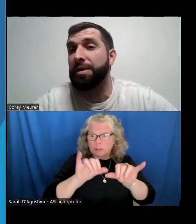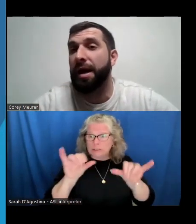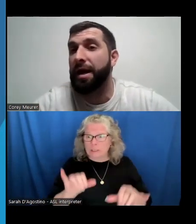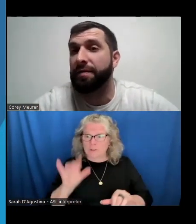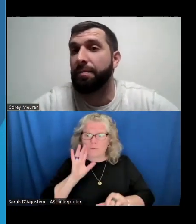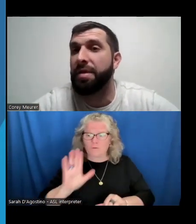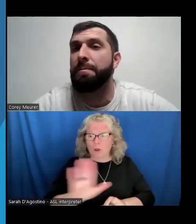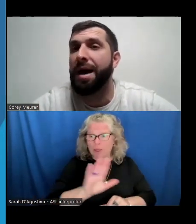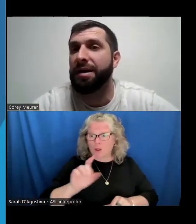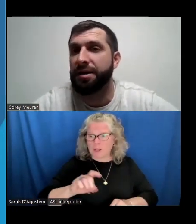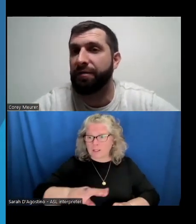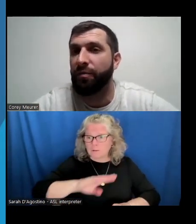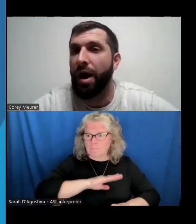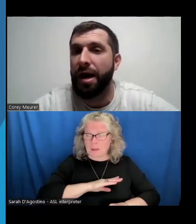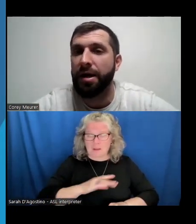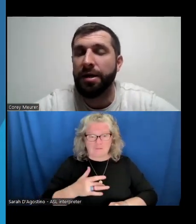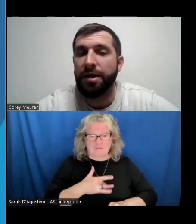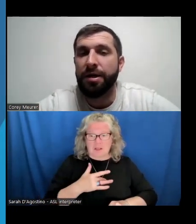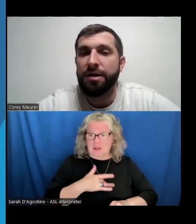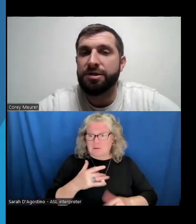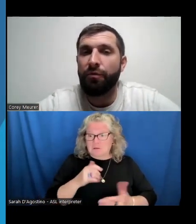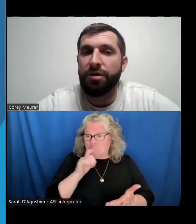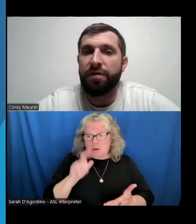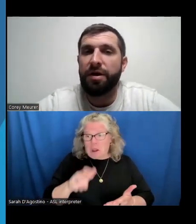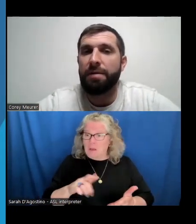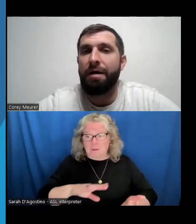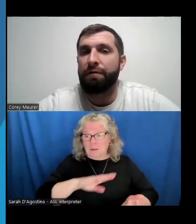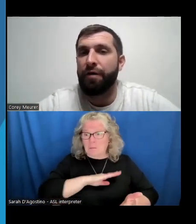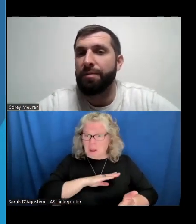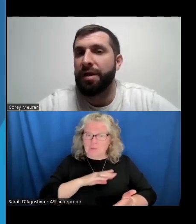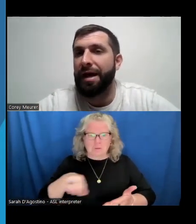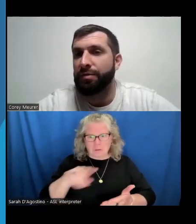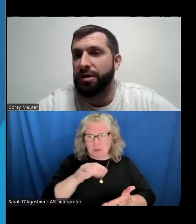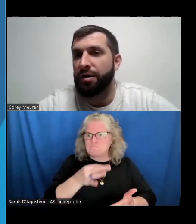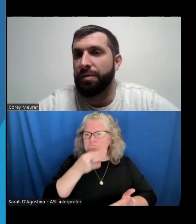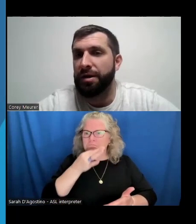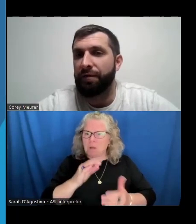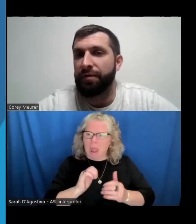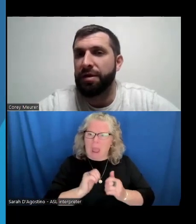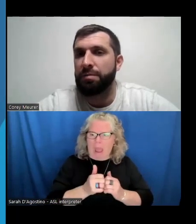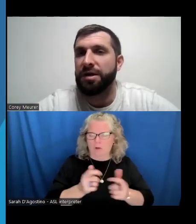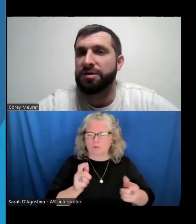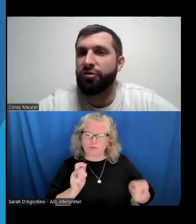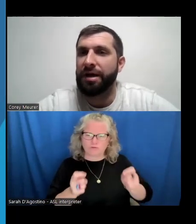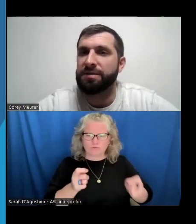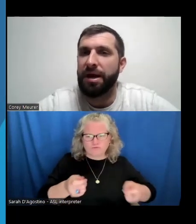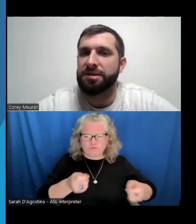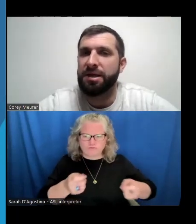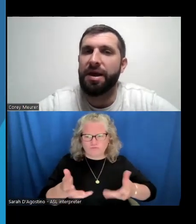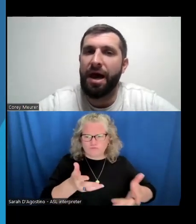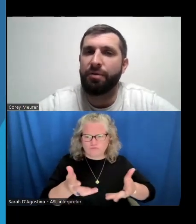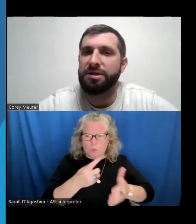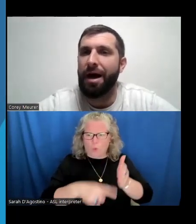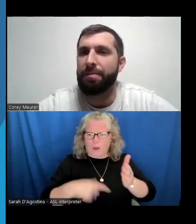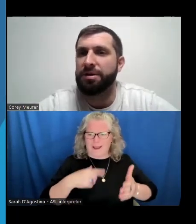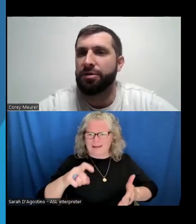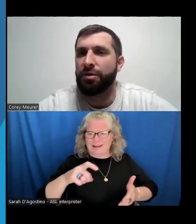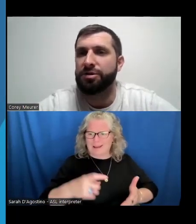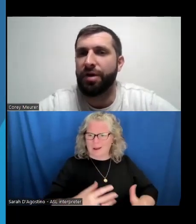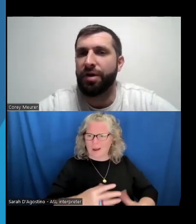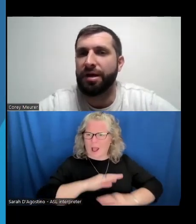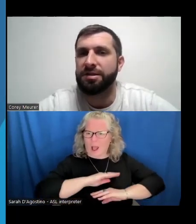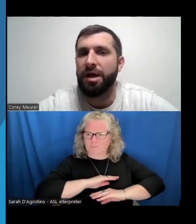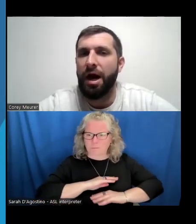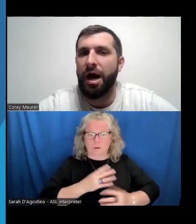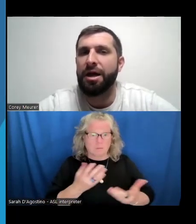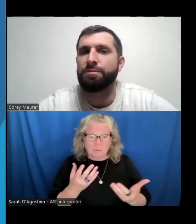like they're probably not getting them met in a different way. So really think about framing language a little bit differently and being strength-based, and then how do we tap into